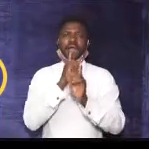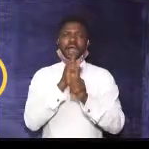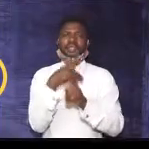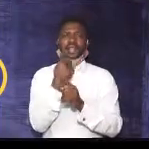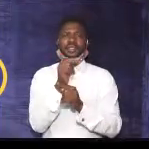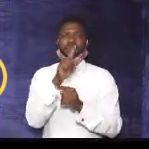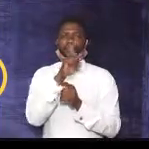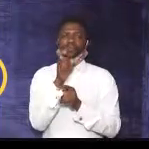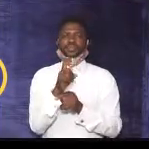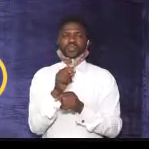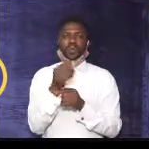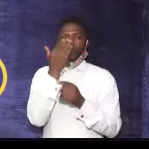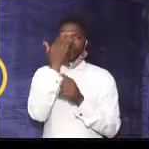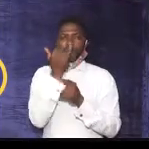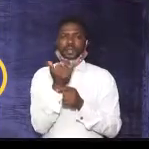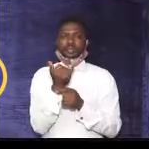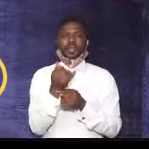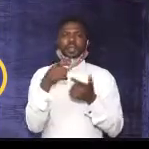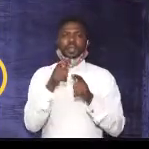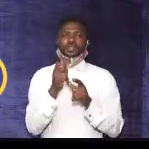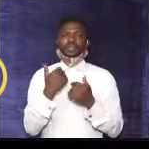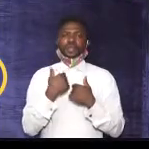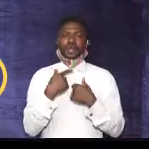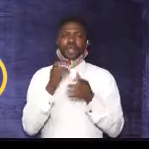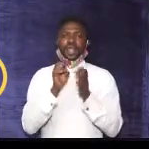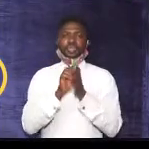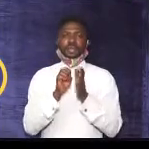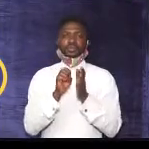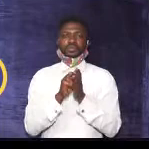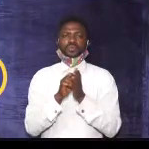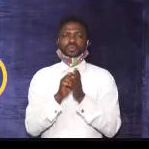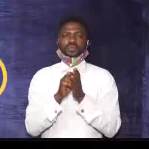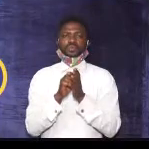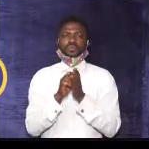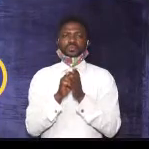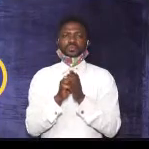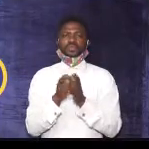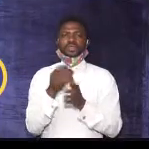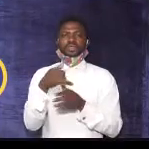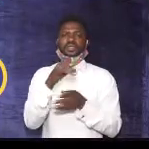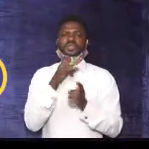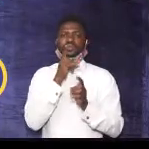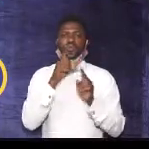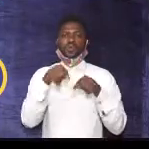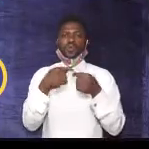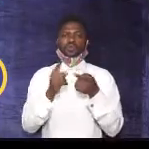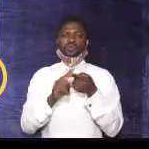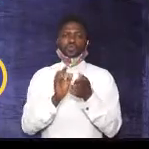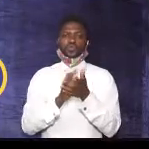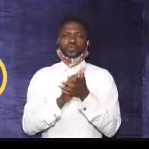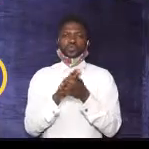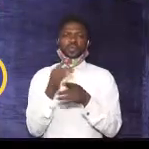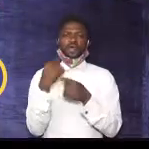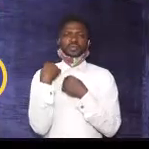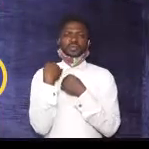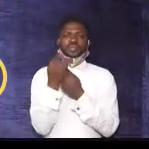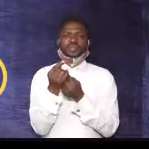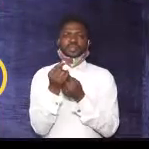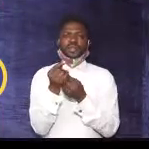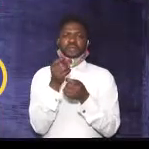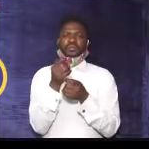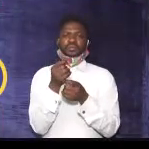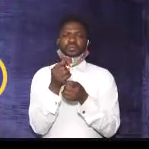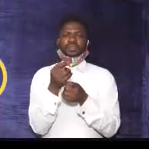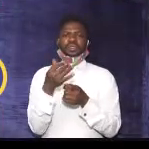It just answers the question why. Let's have examples. They didn't go to school since